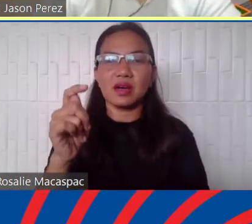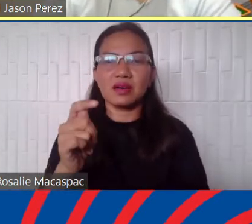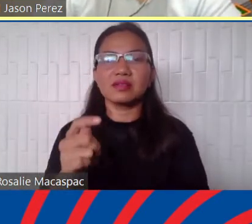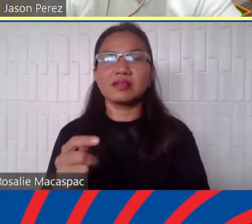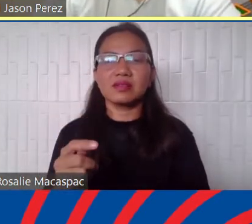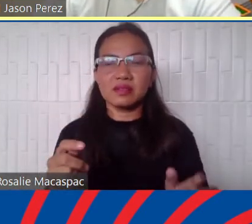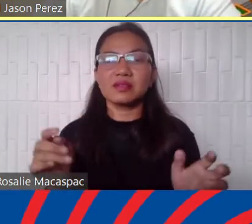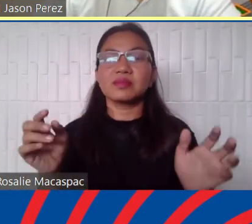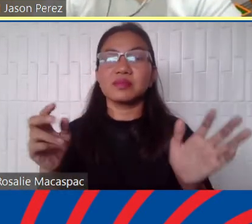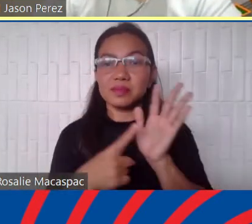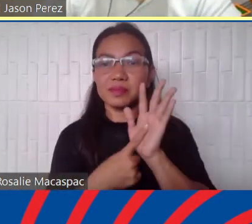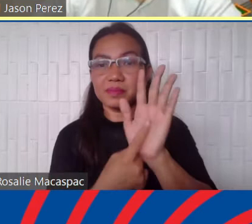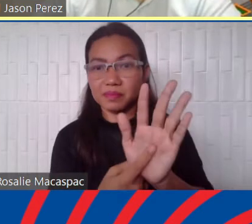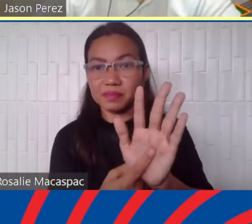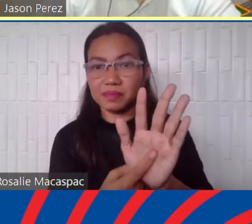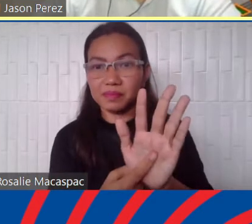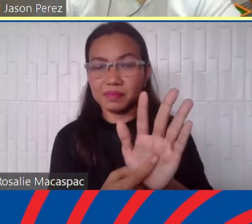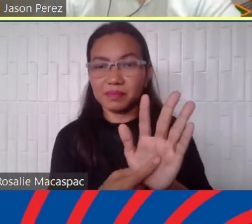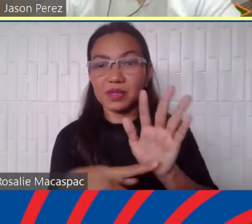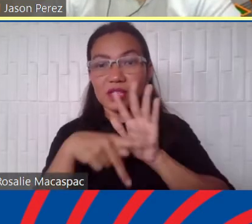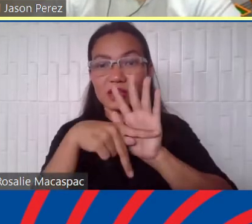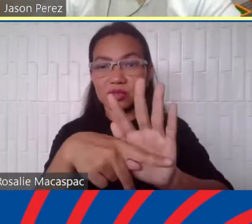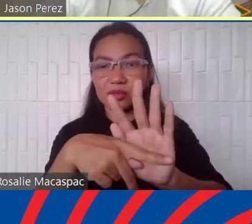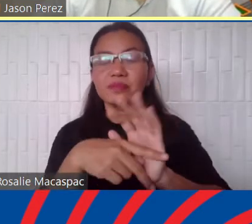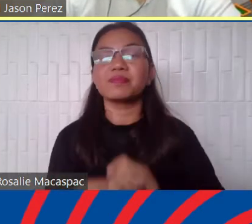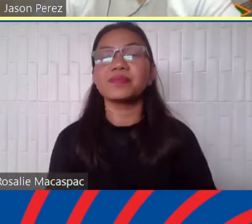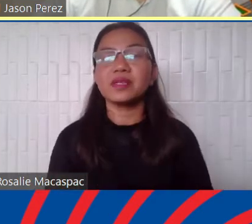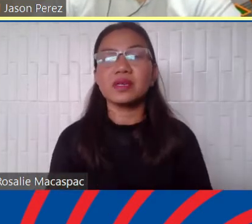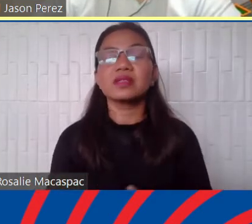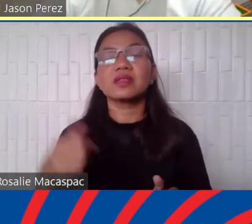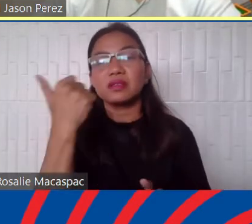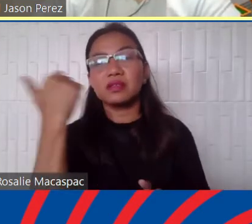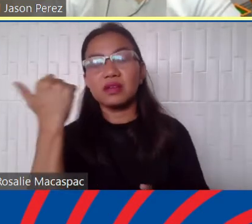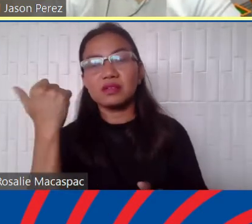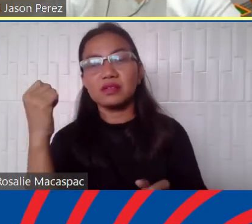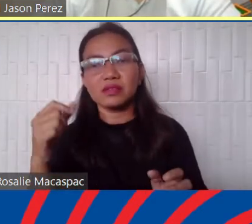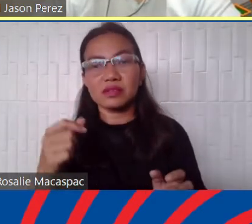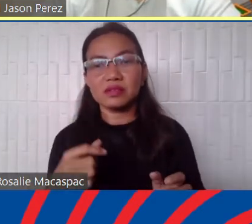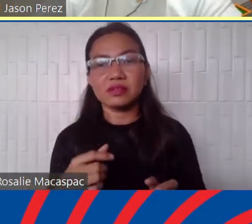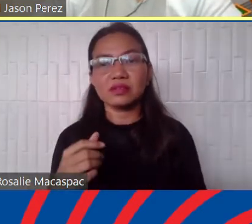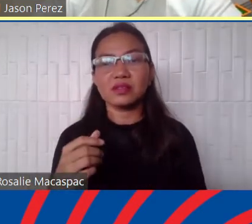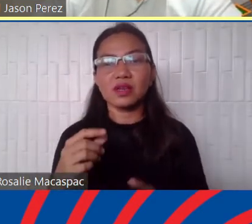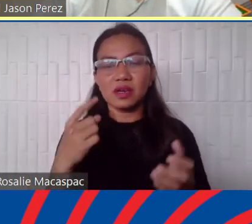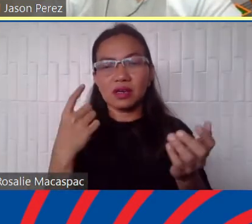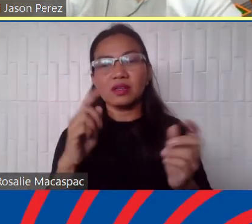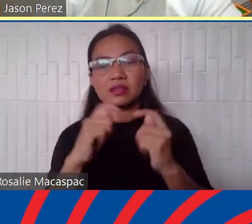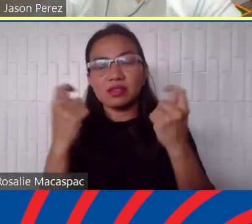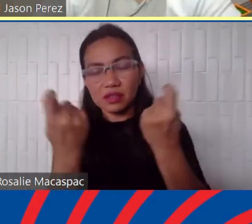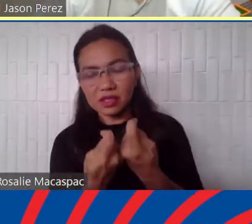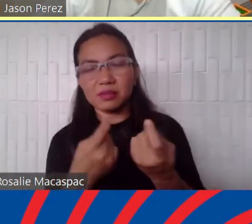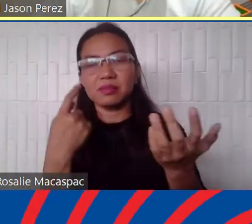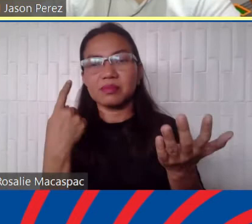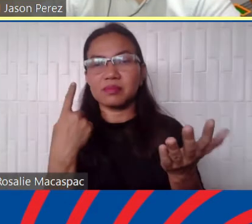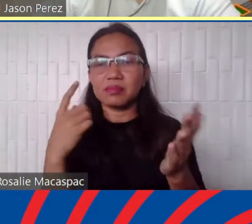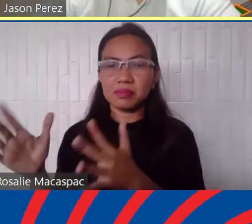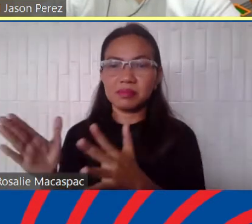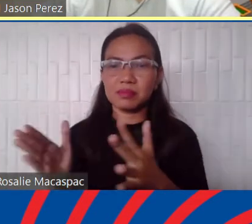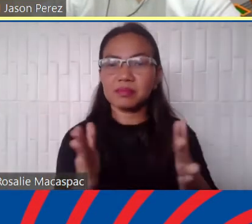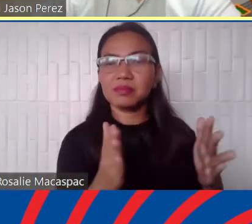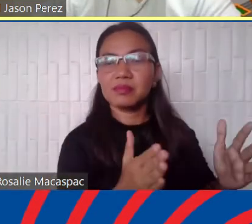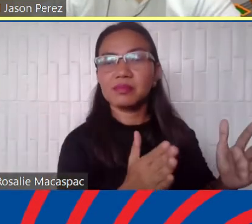that's another argument for our academics to encourage them, diba? Kasi